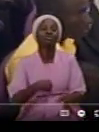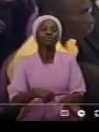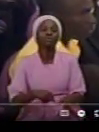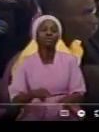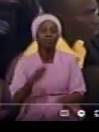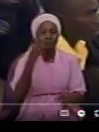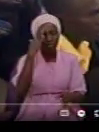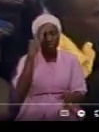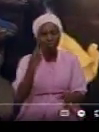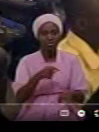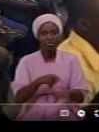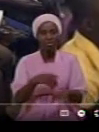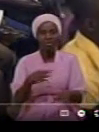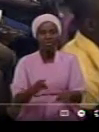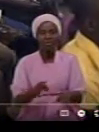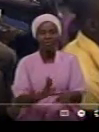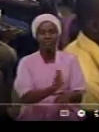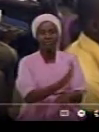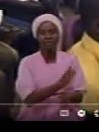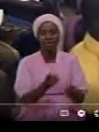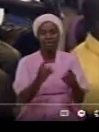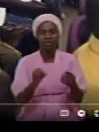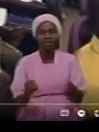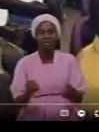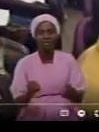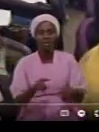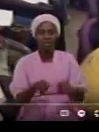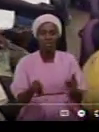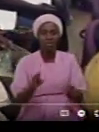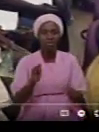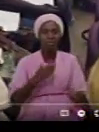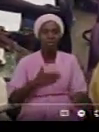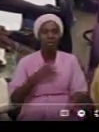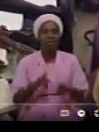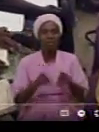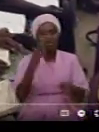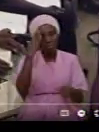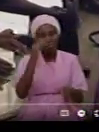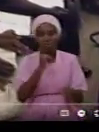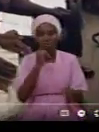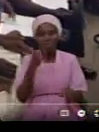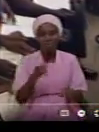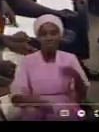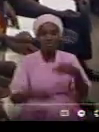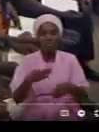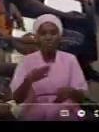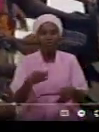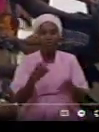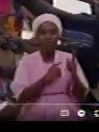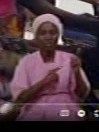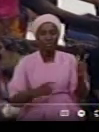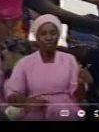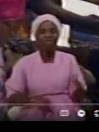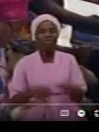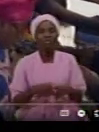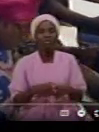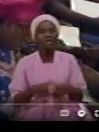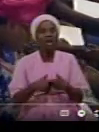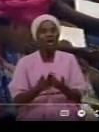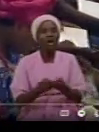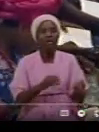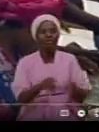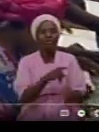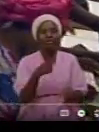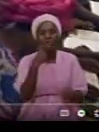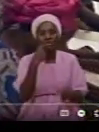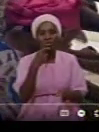not the judgment of the Lord. How do you say? How do you say? We are wise,